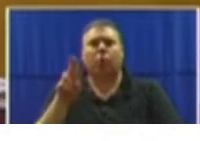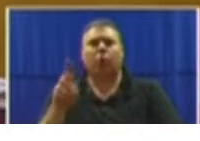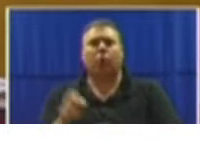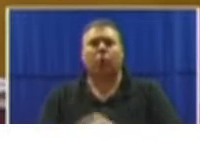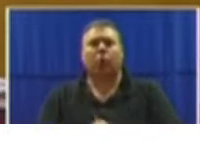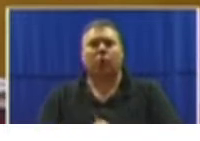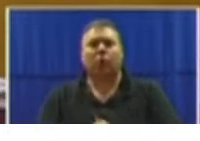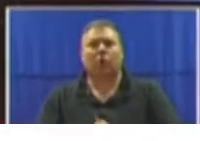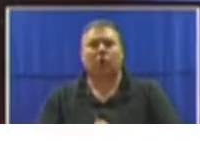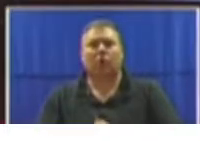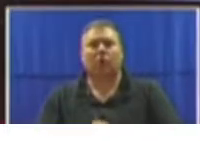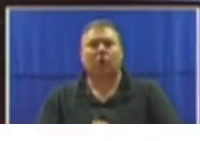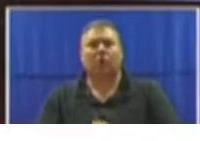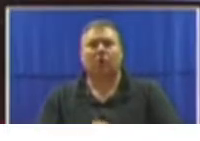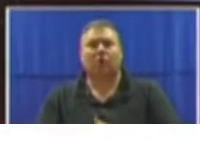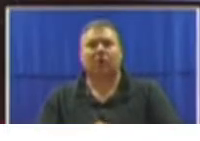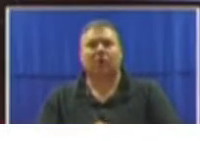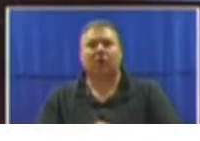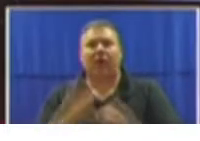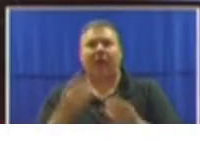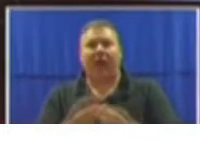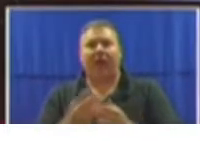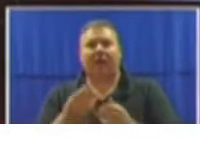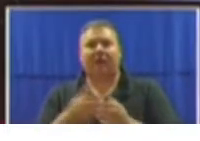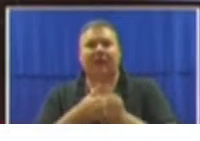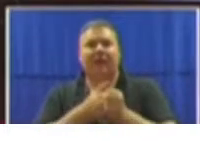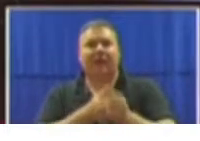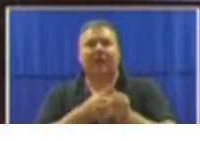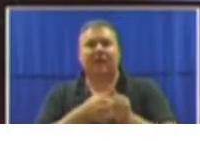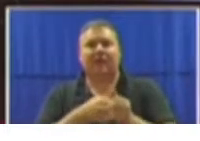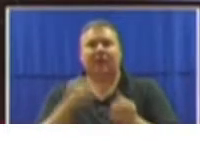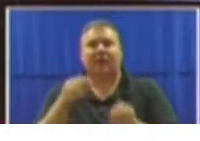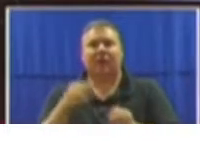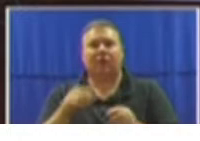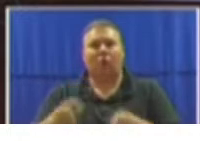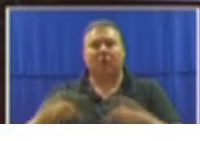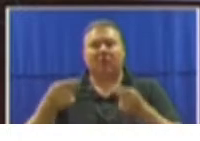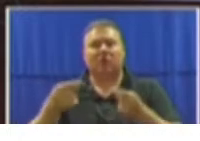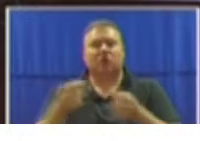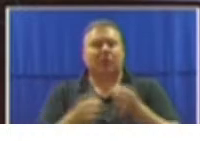Honorable Zulu and the leader of the opposition party, please stop it.